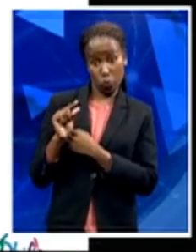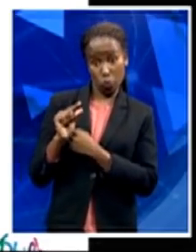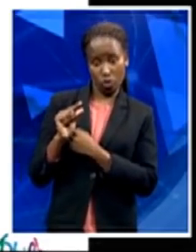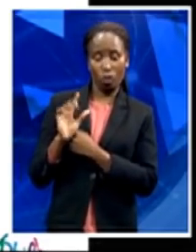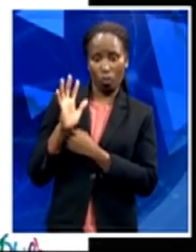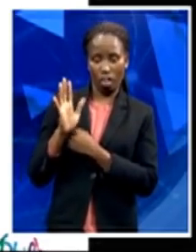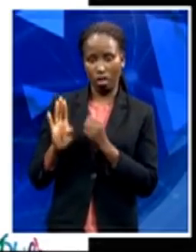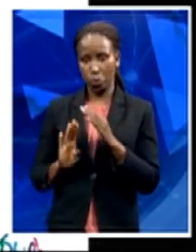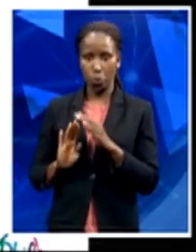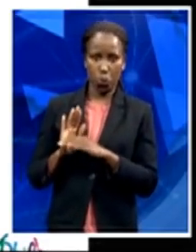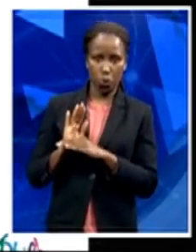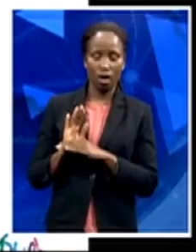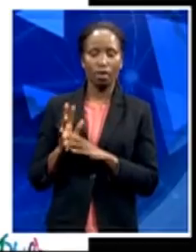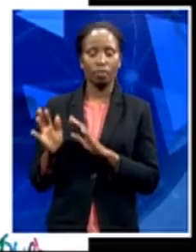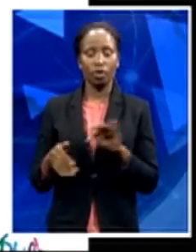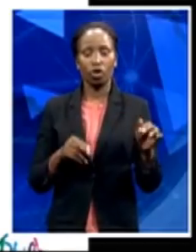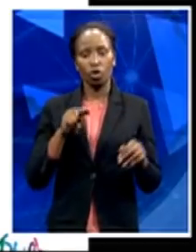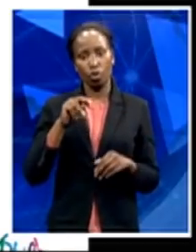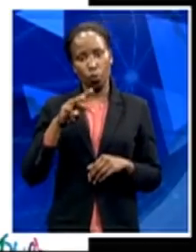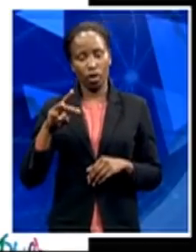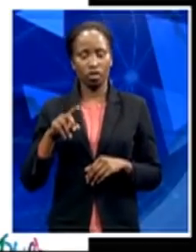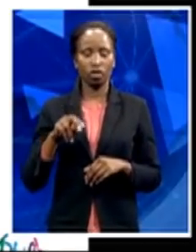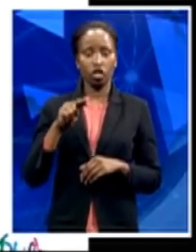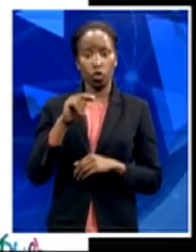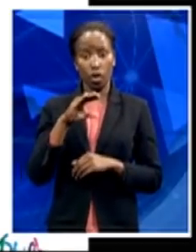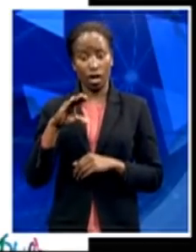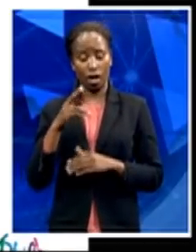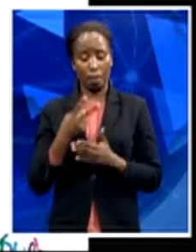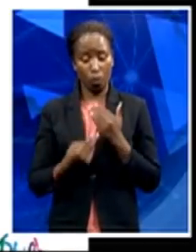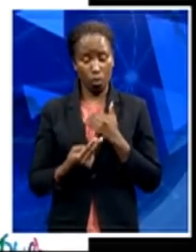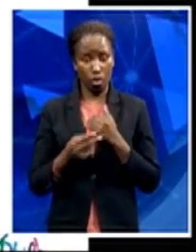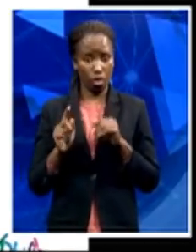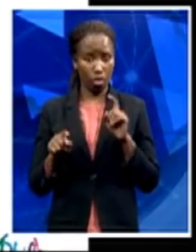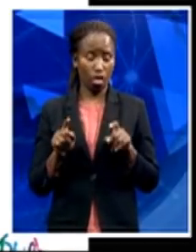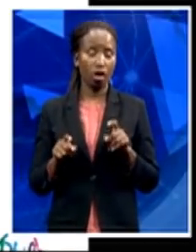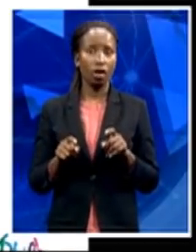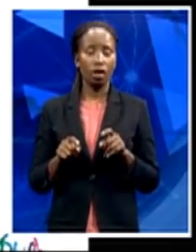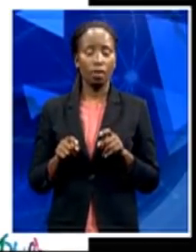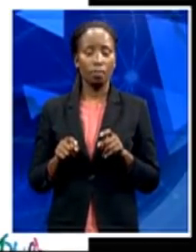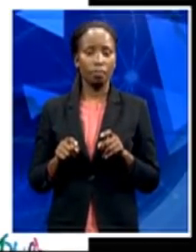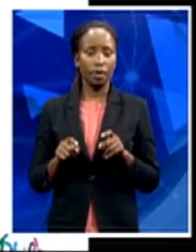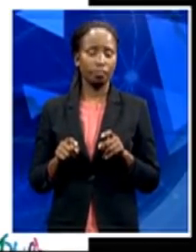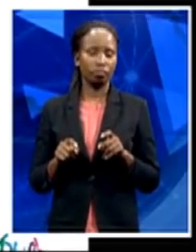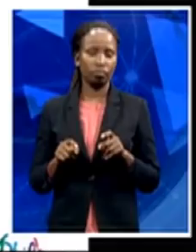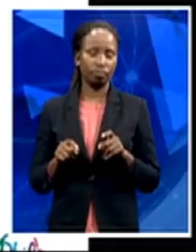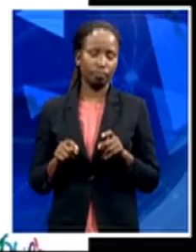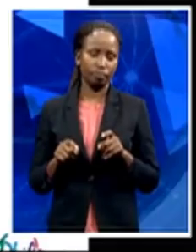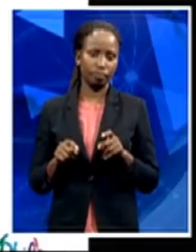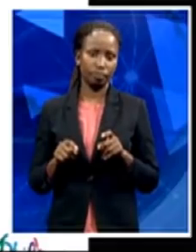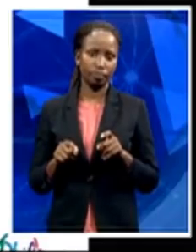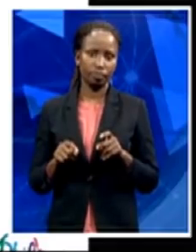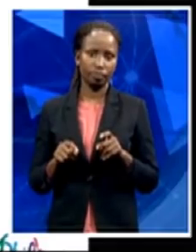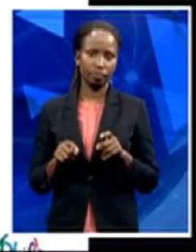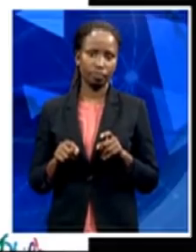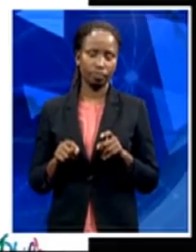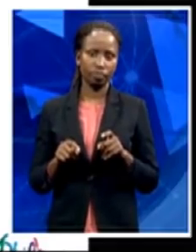Northern Cape have never really come out of this, but Northern Cape in